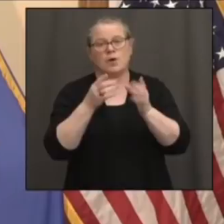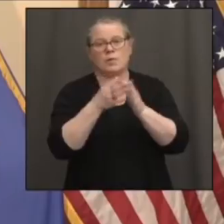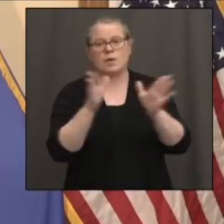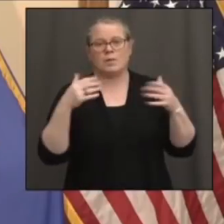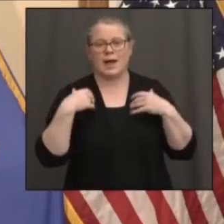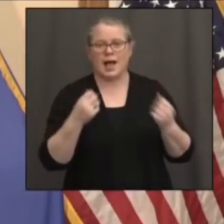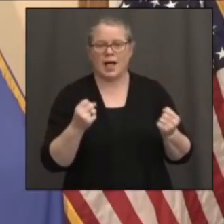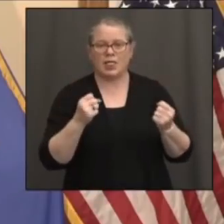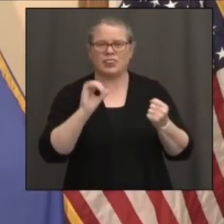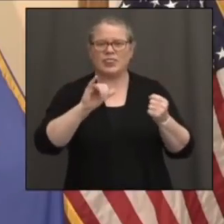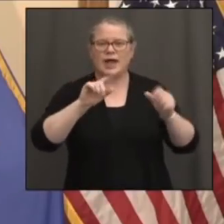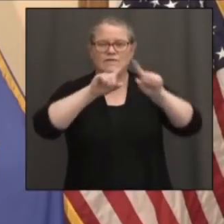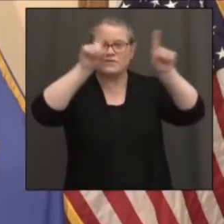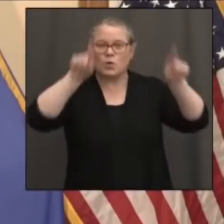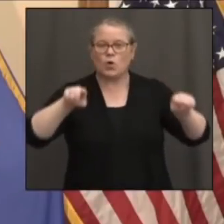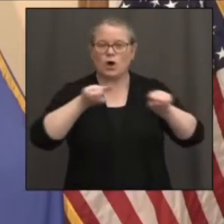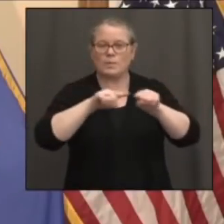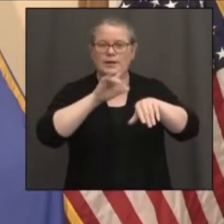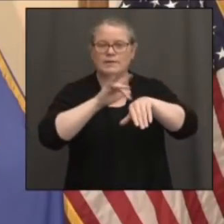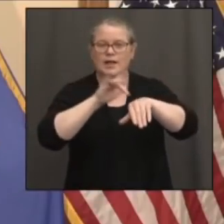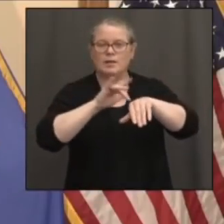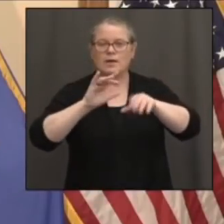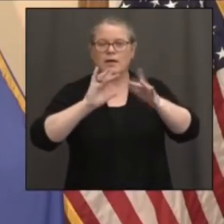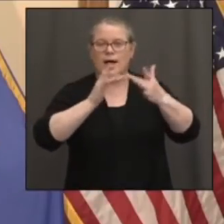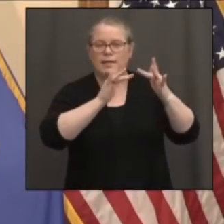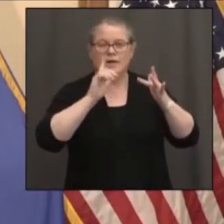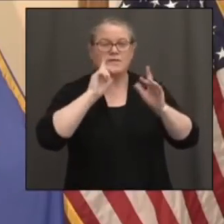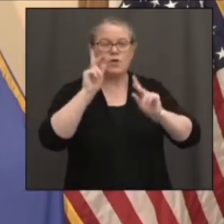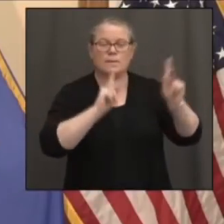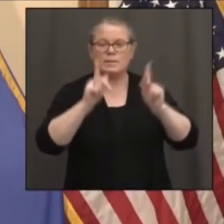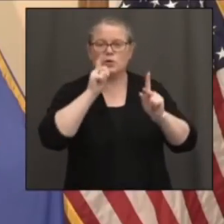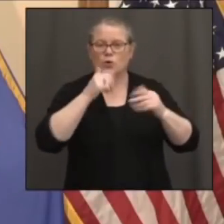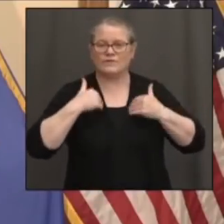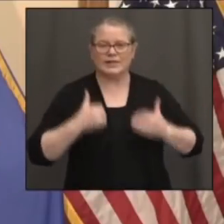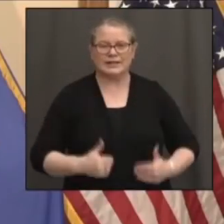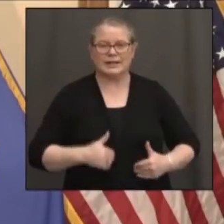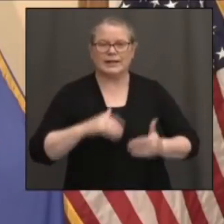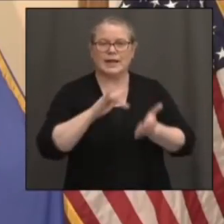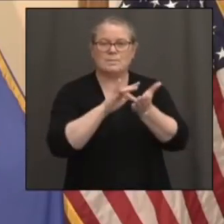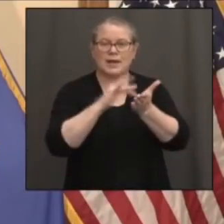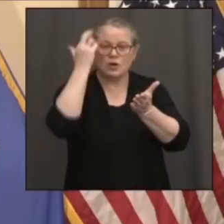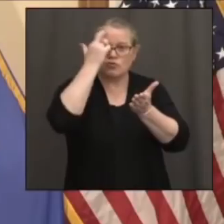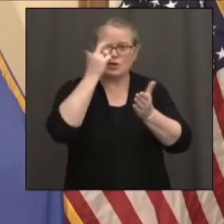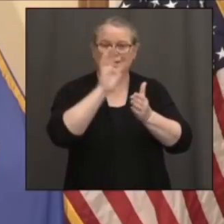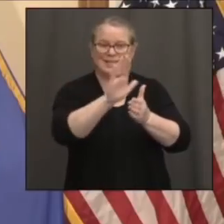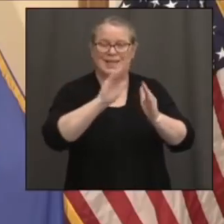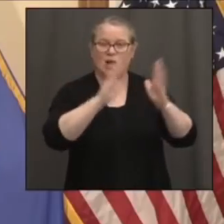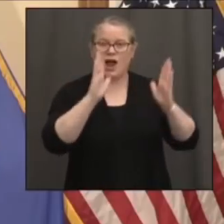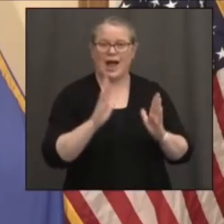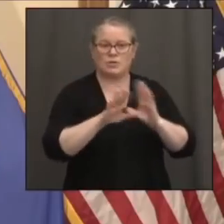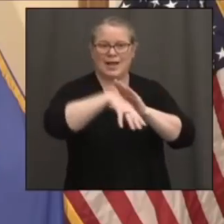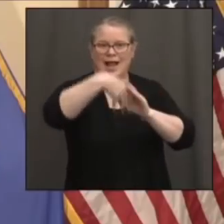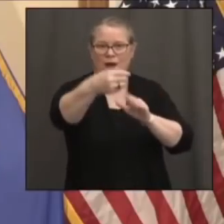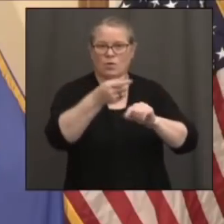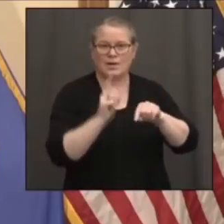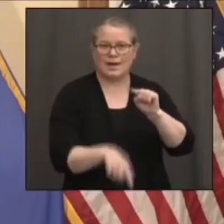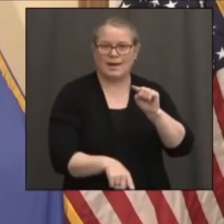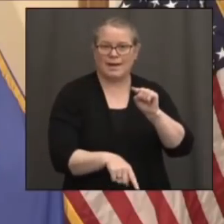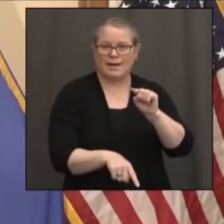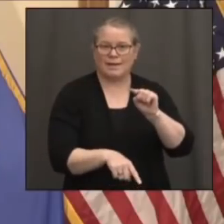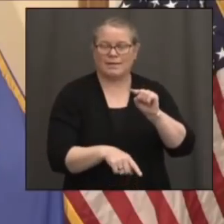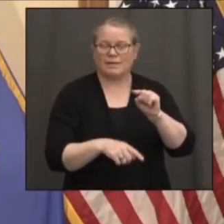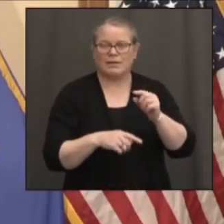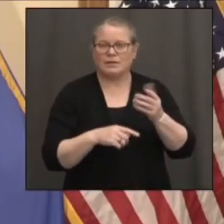form available online where people are physically or medically unable to leave their homes. So I'm just wondering, do we have